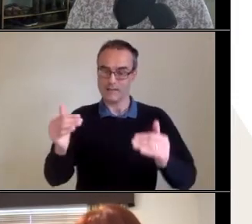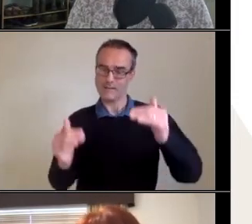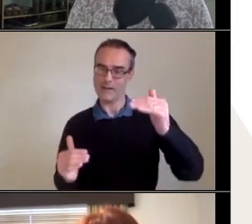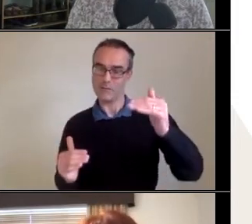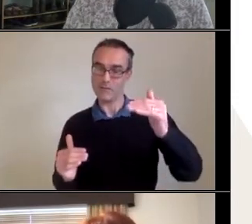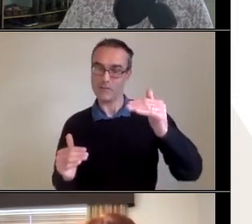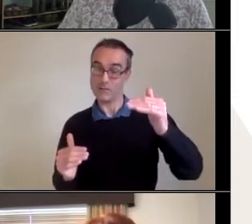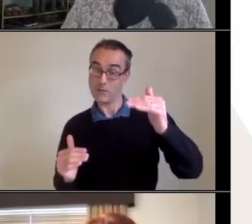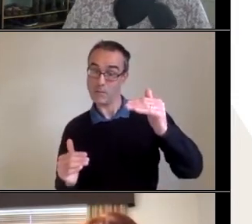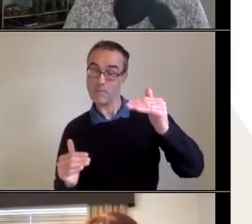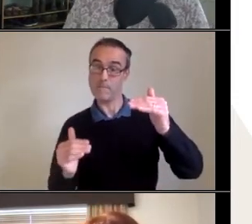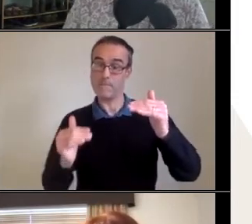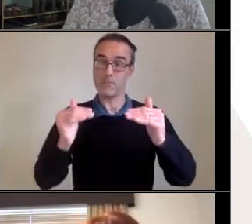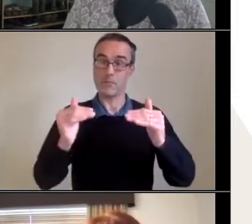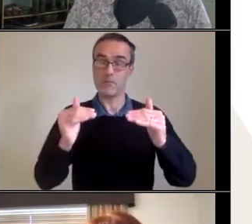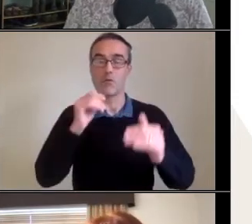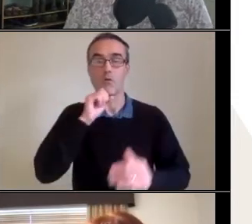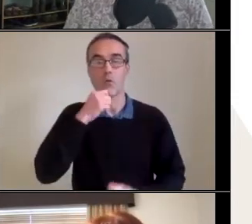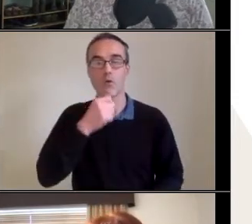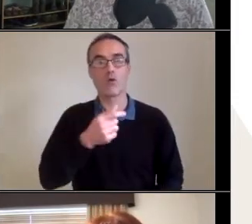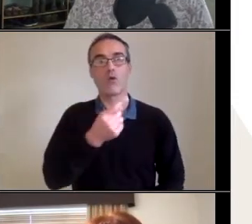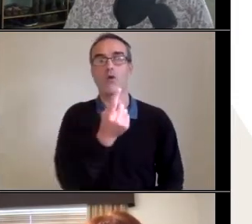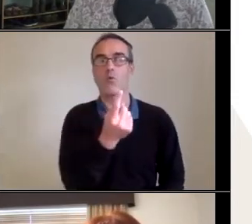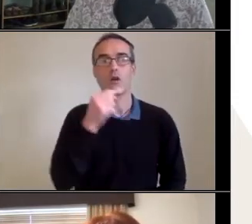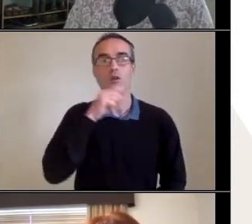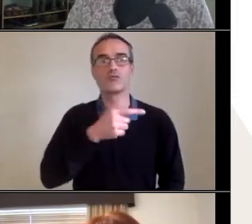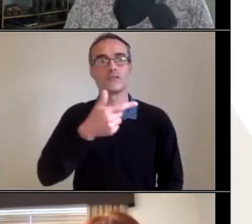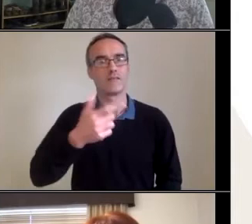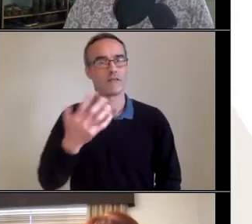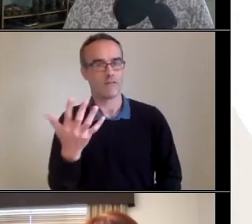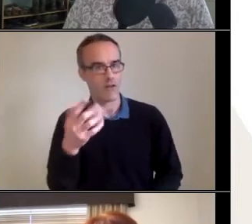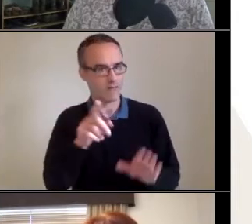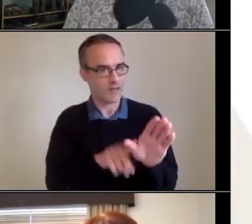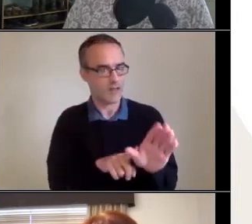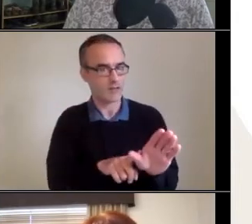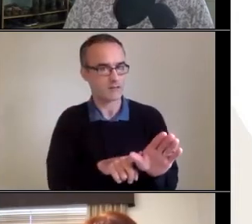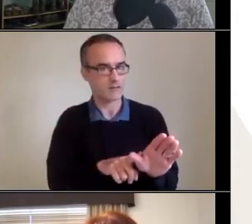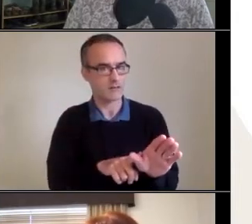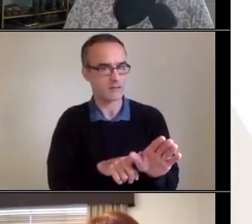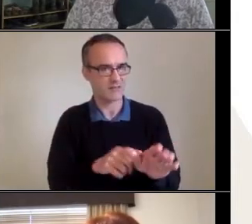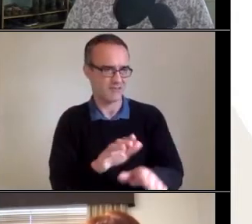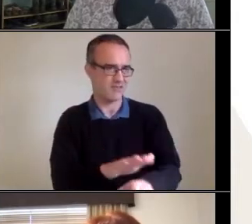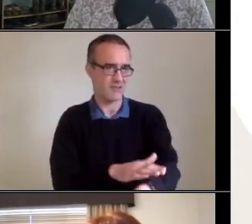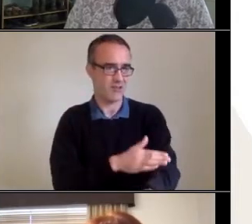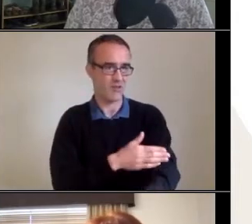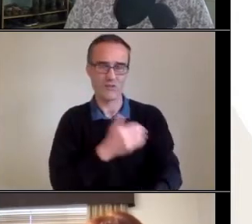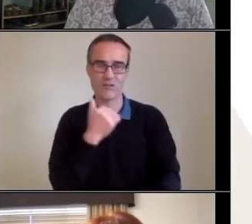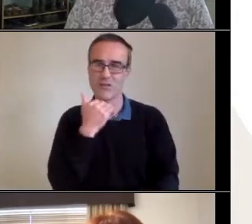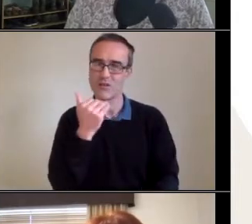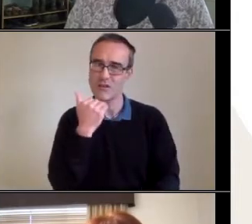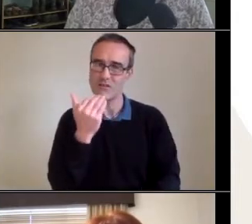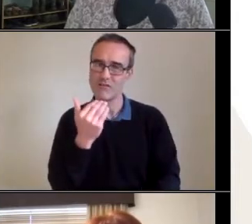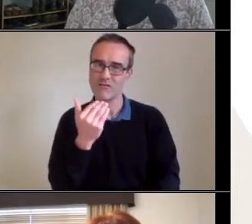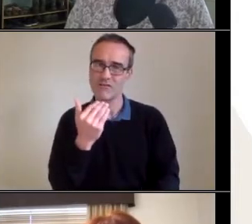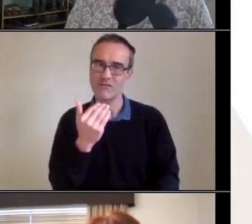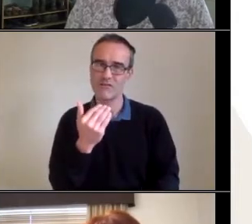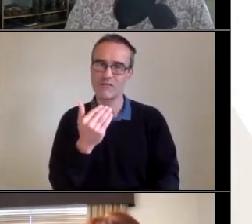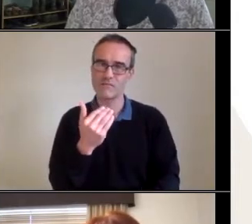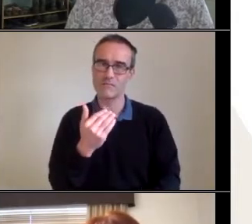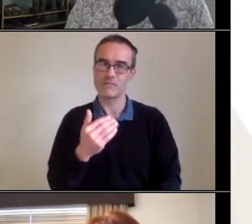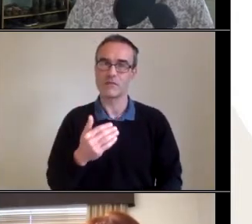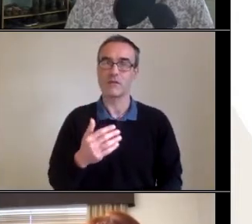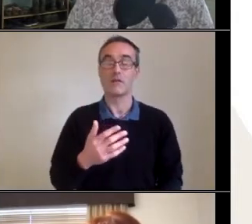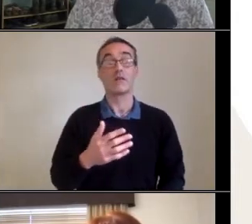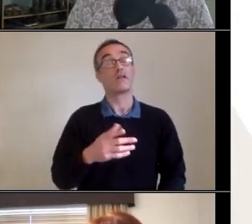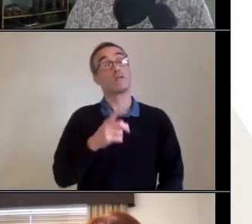And I imagine it's even slower now given the pandemic crisis. So actually, you know, Gloria is right that if you start with that top-down